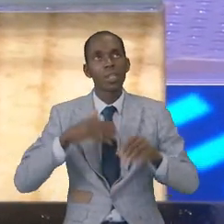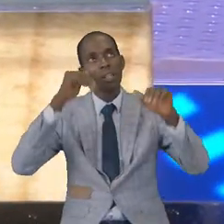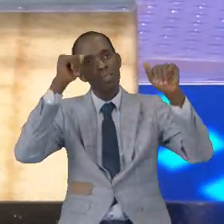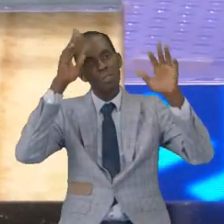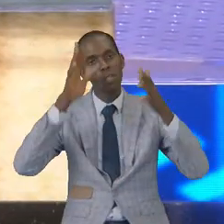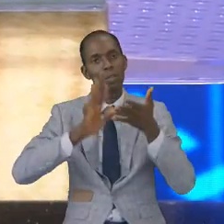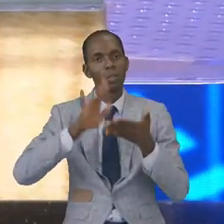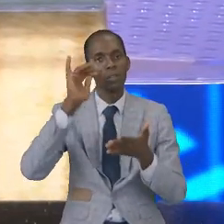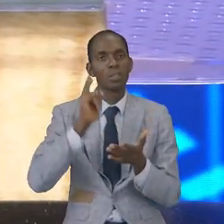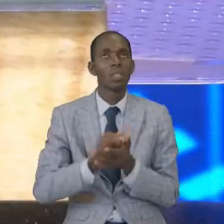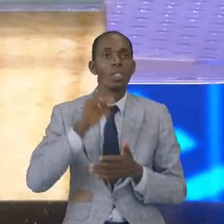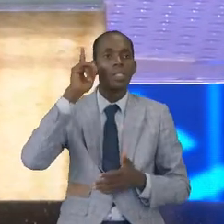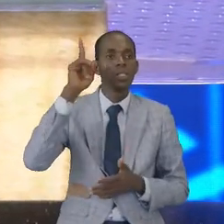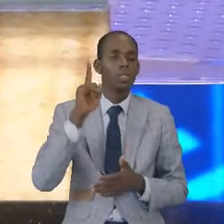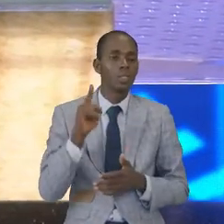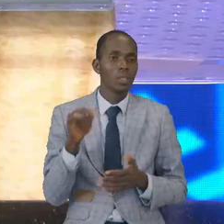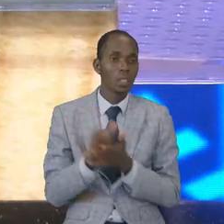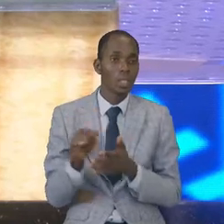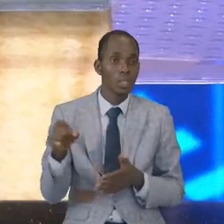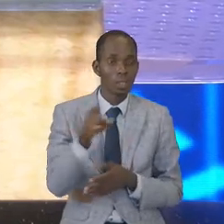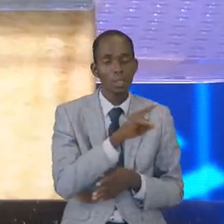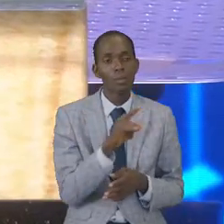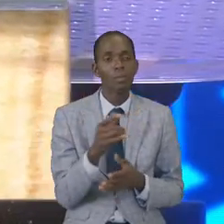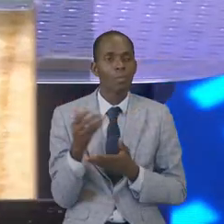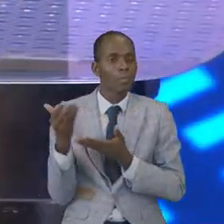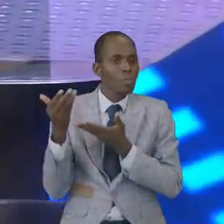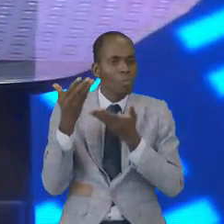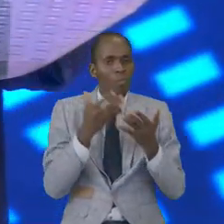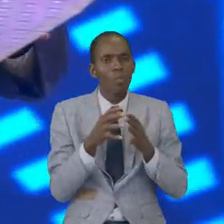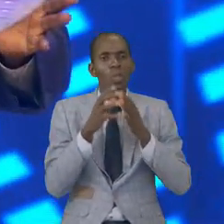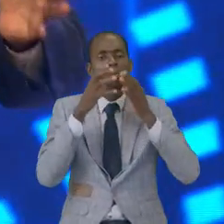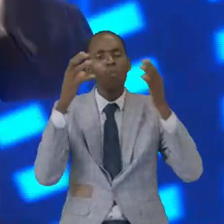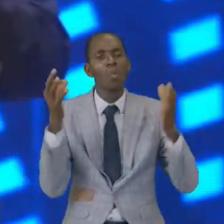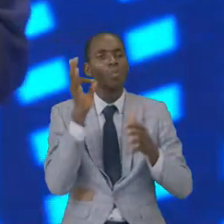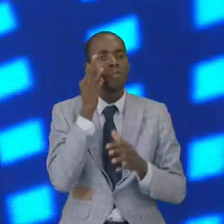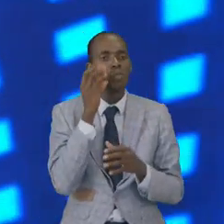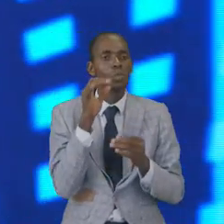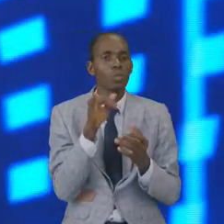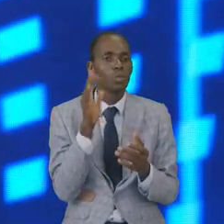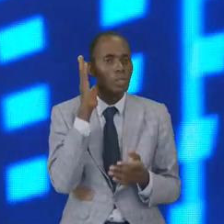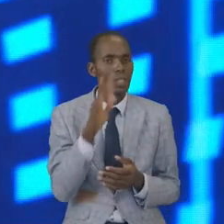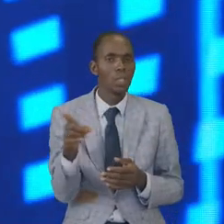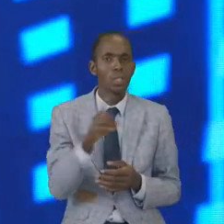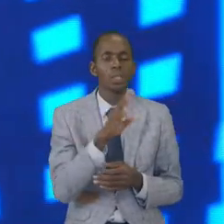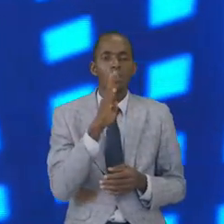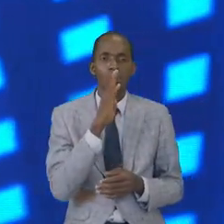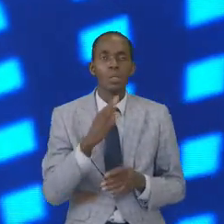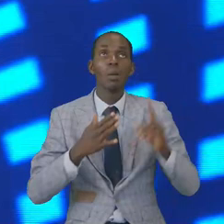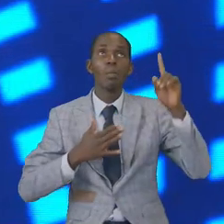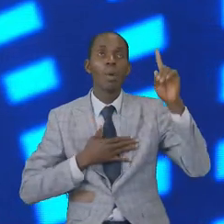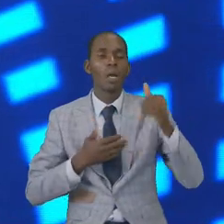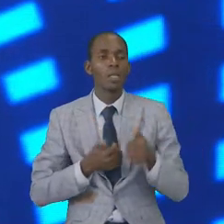he bear much fruit. Bear much fruit, so shall ye be my